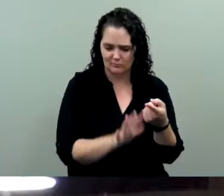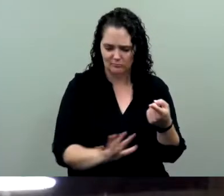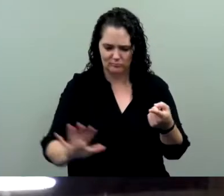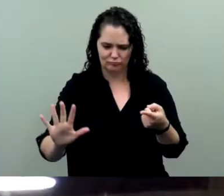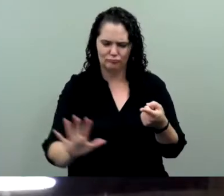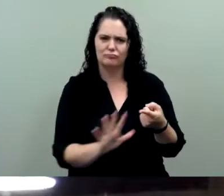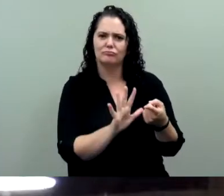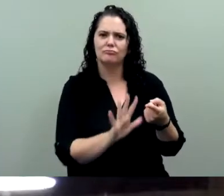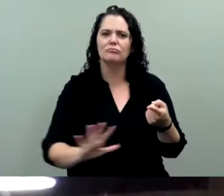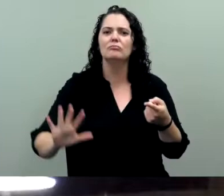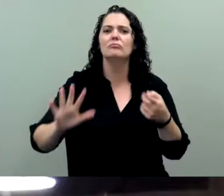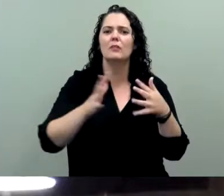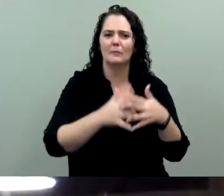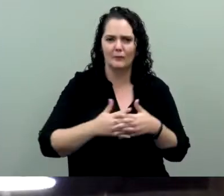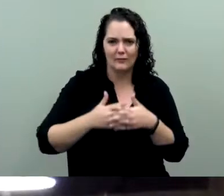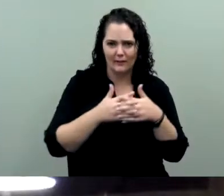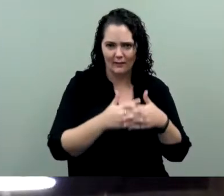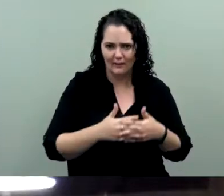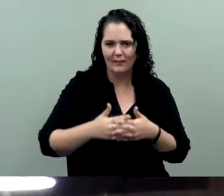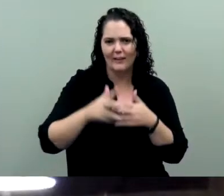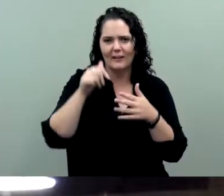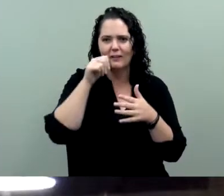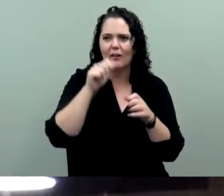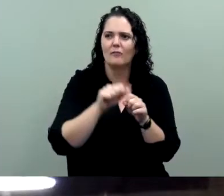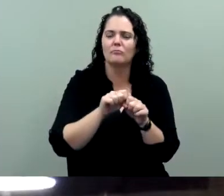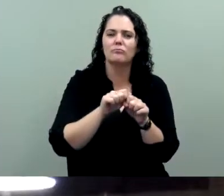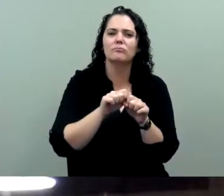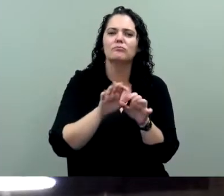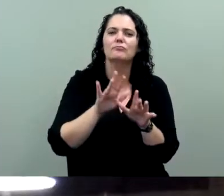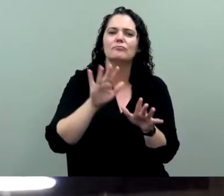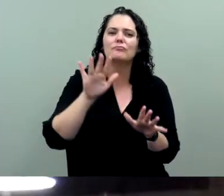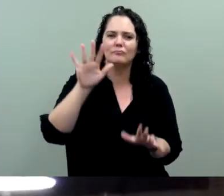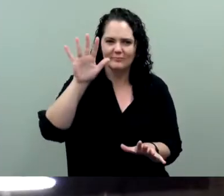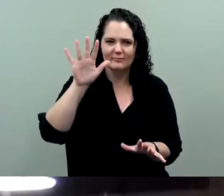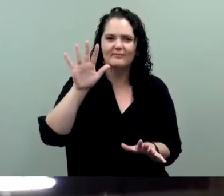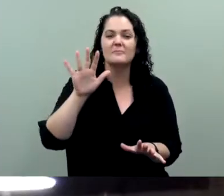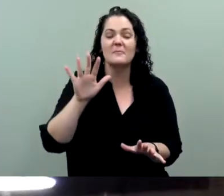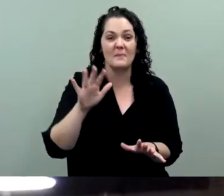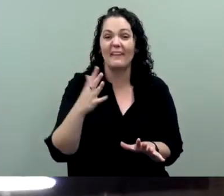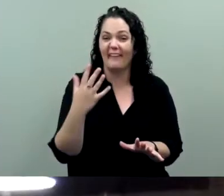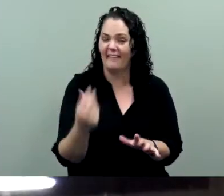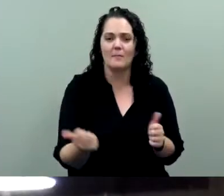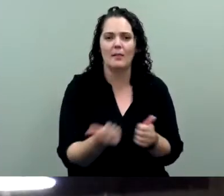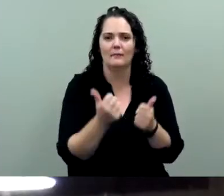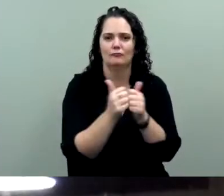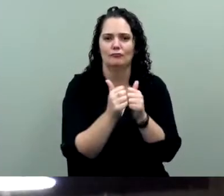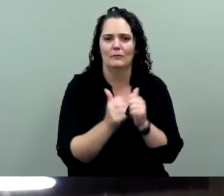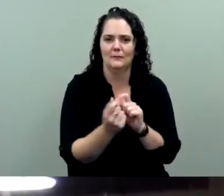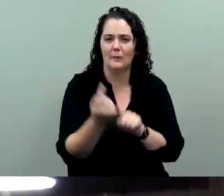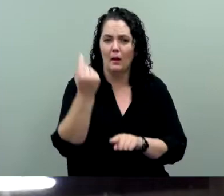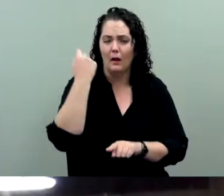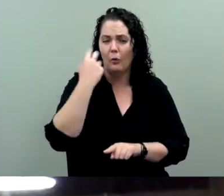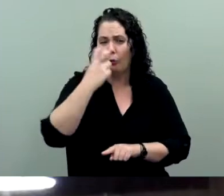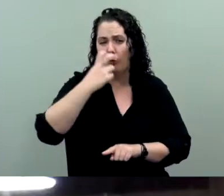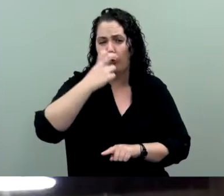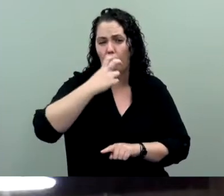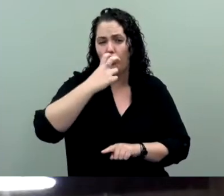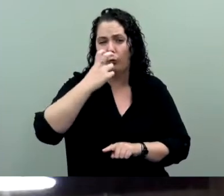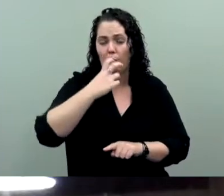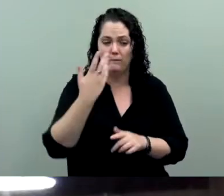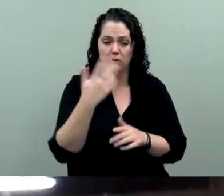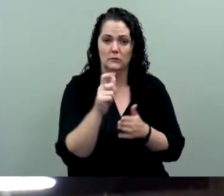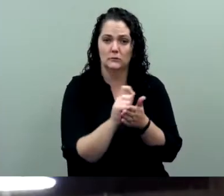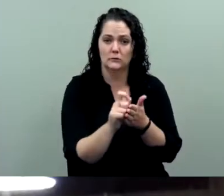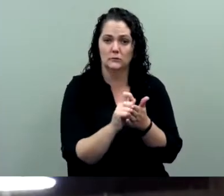area. But since they spread north and south through the Americas too. And there are documents written in avocado ink, and there are cloths that are dyed with avocado ink